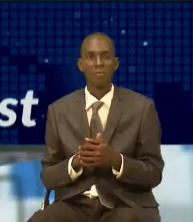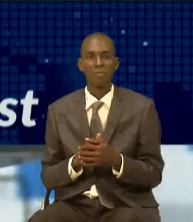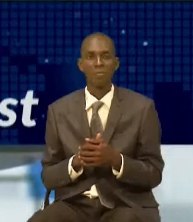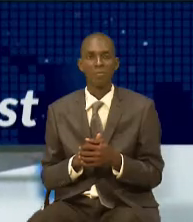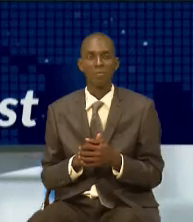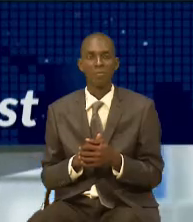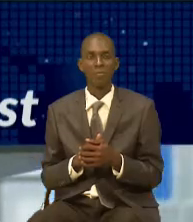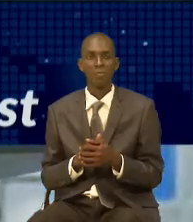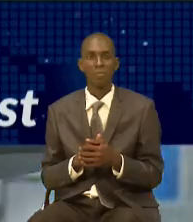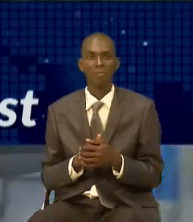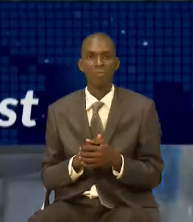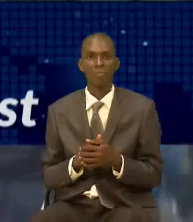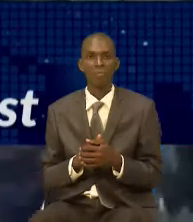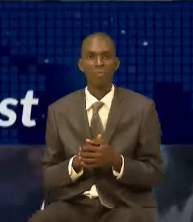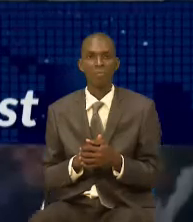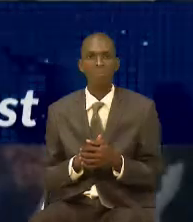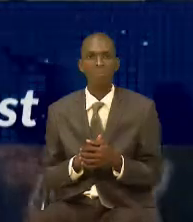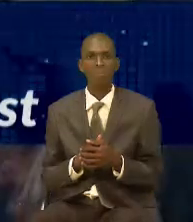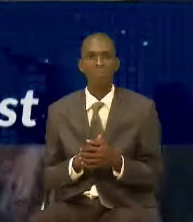side, okay?